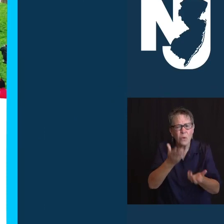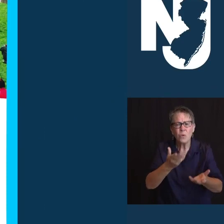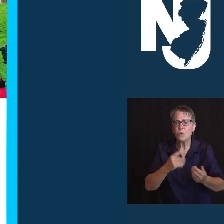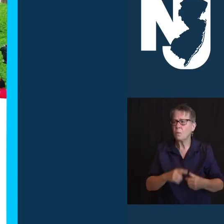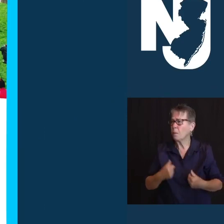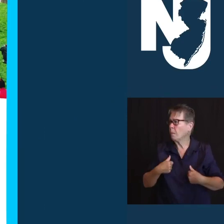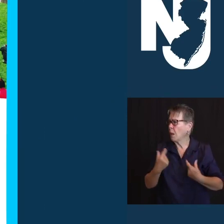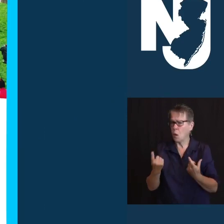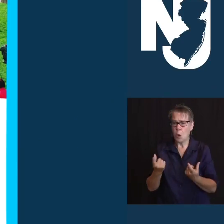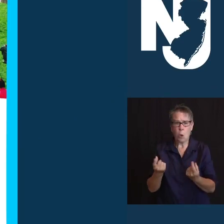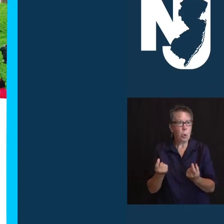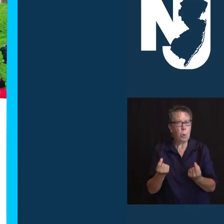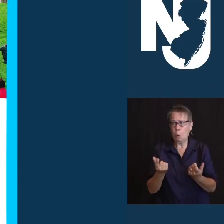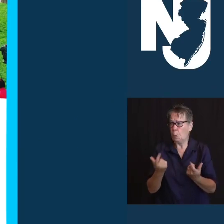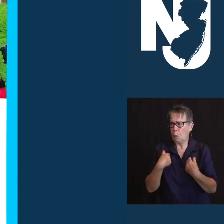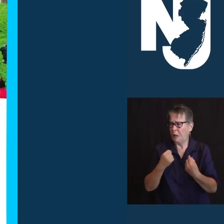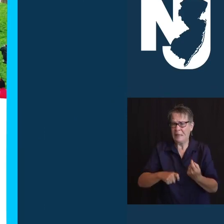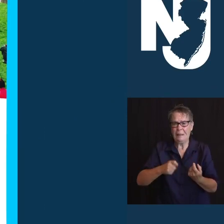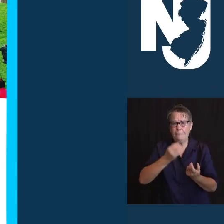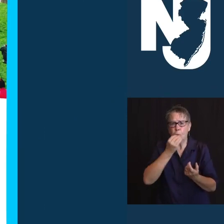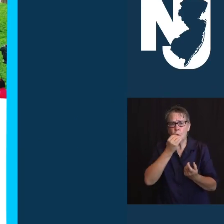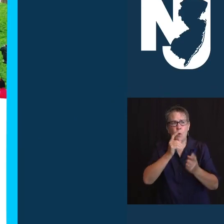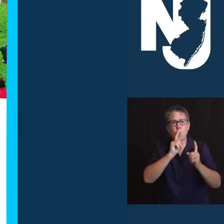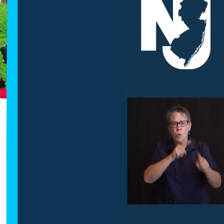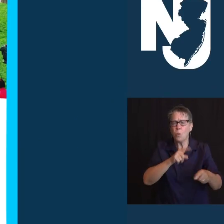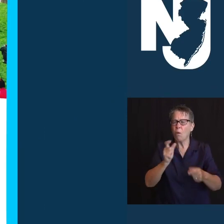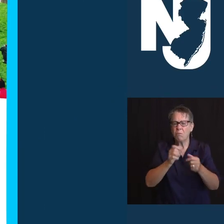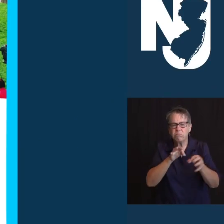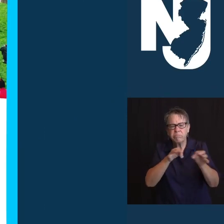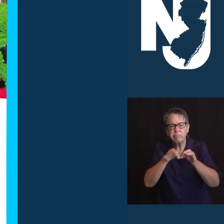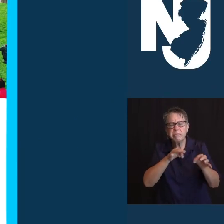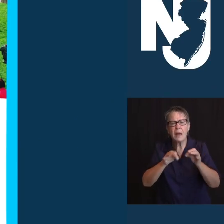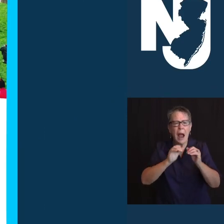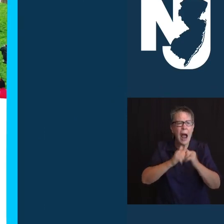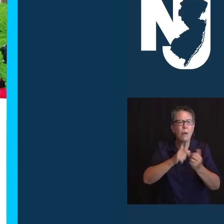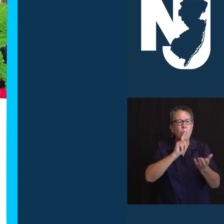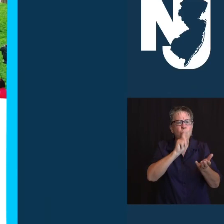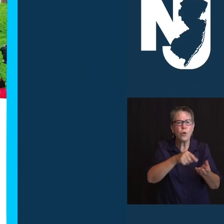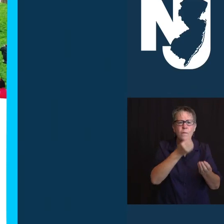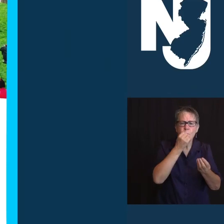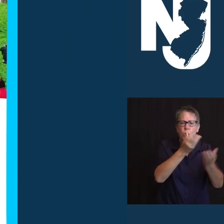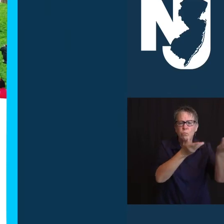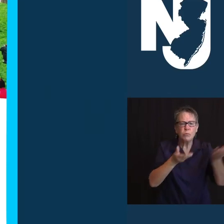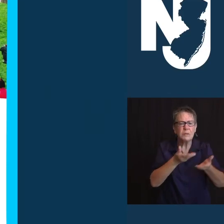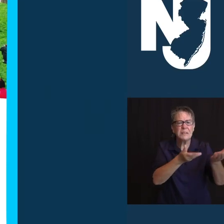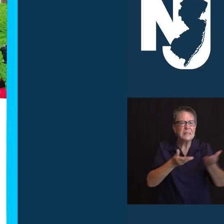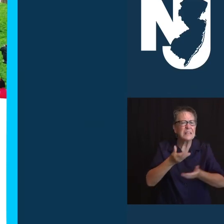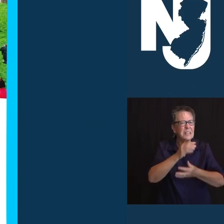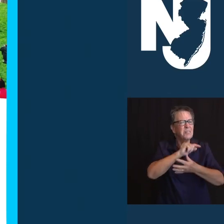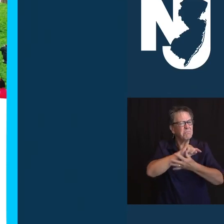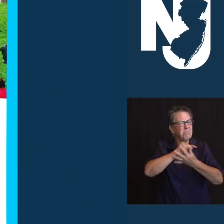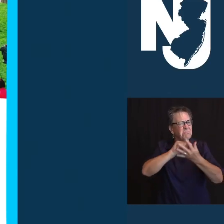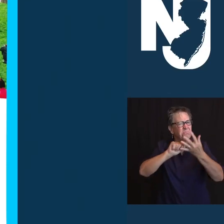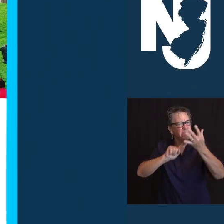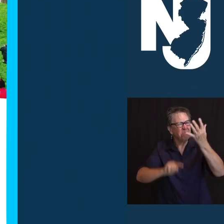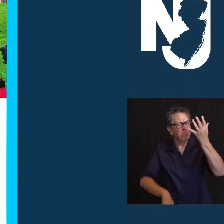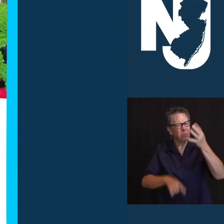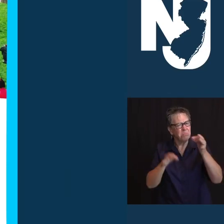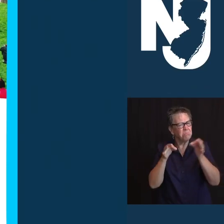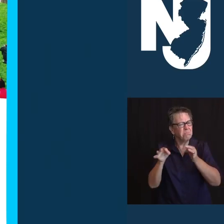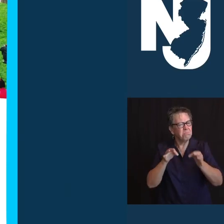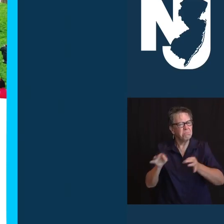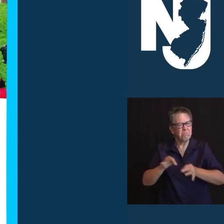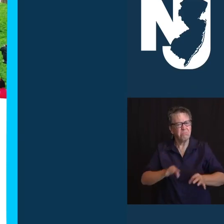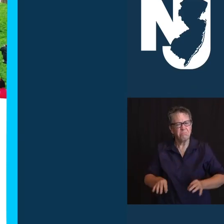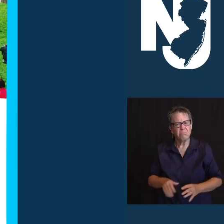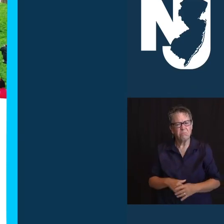will never ask for your Social Security number, your financial information, or your immigration status.